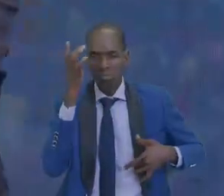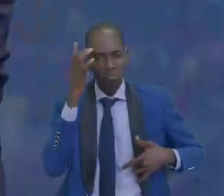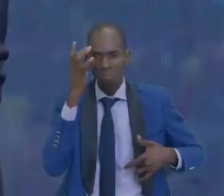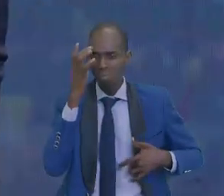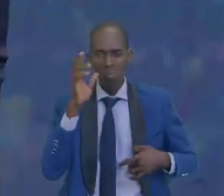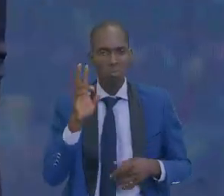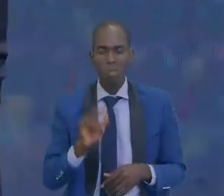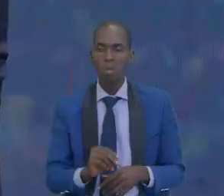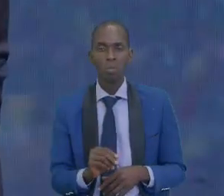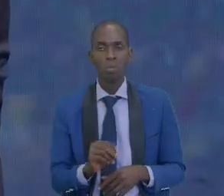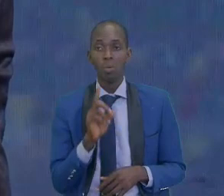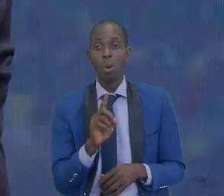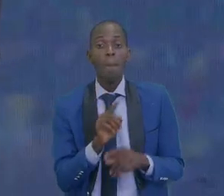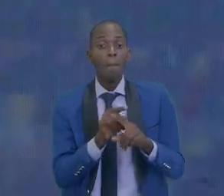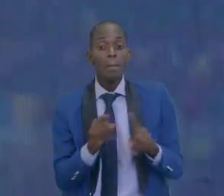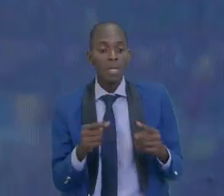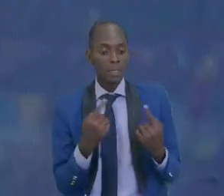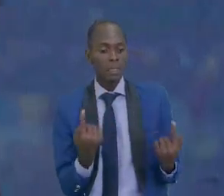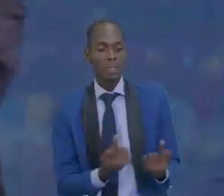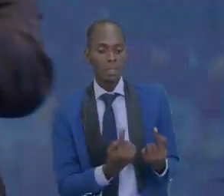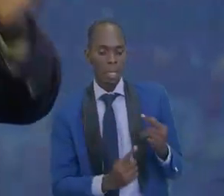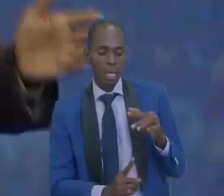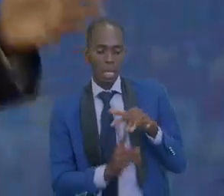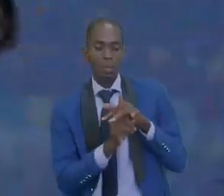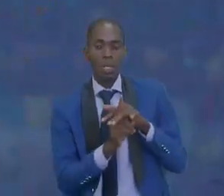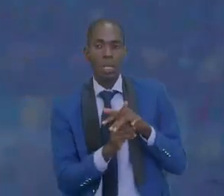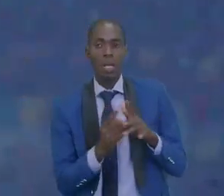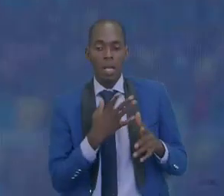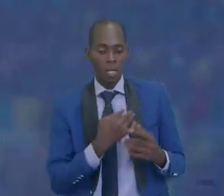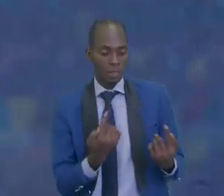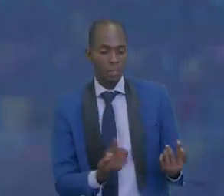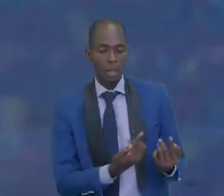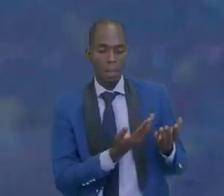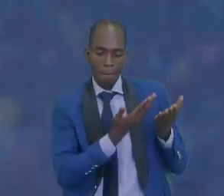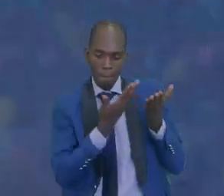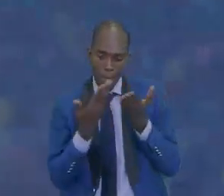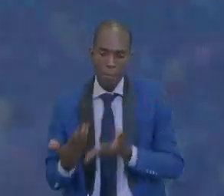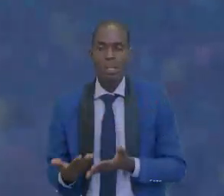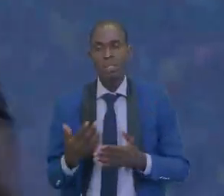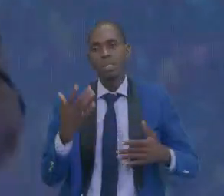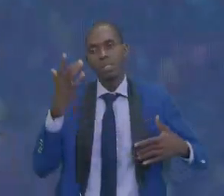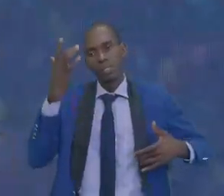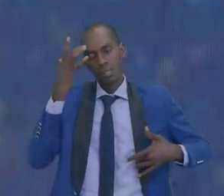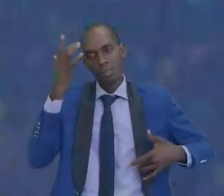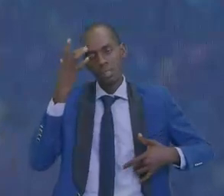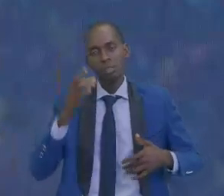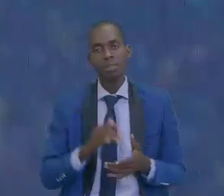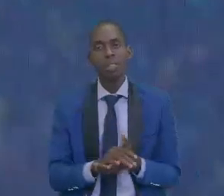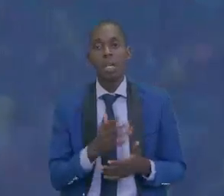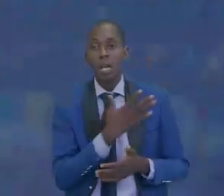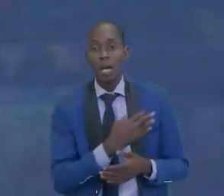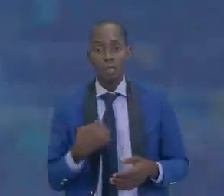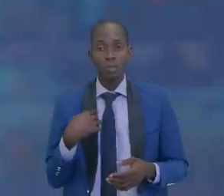but sin came, and the sin brought the sickness. And we are